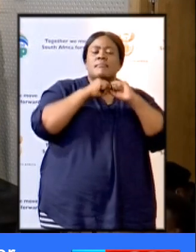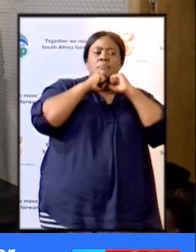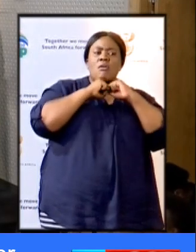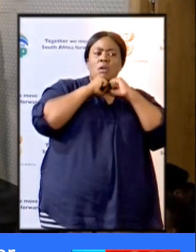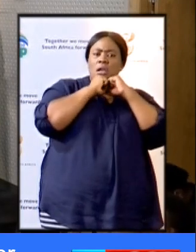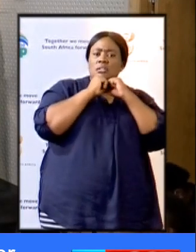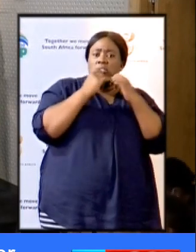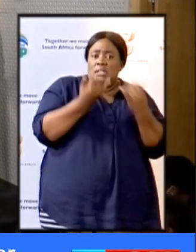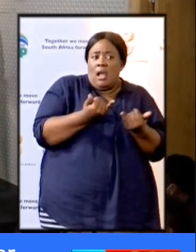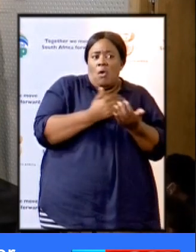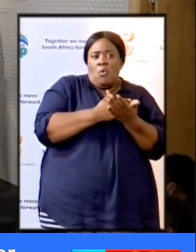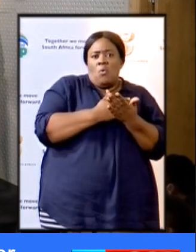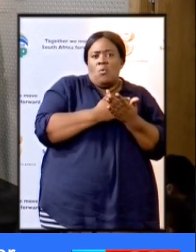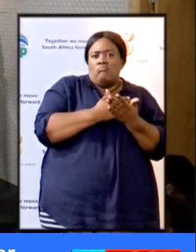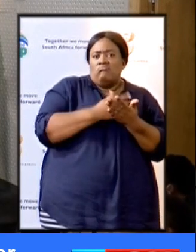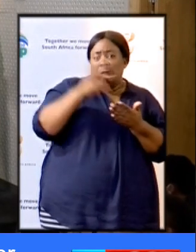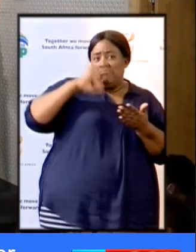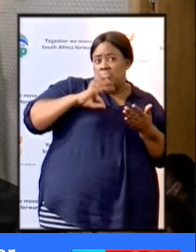you very much.